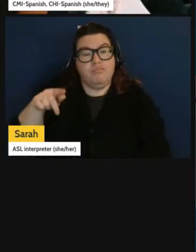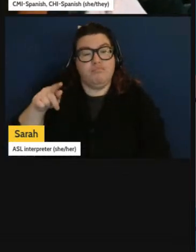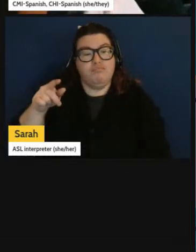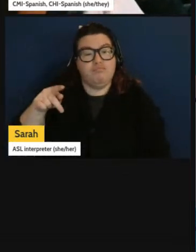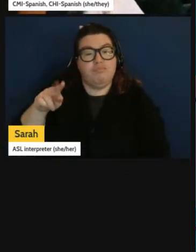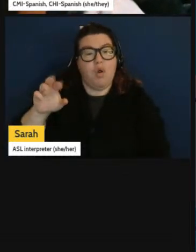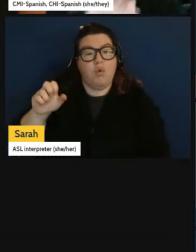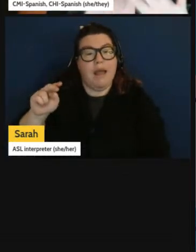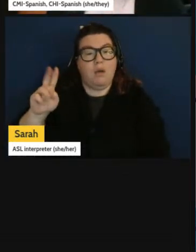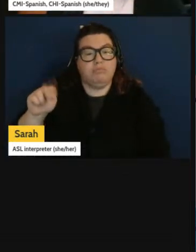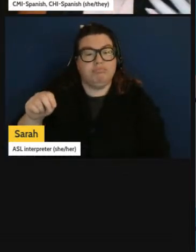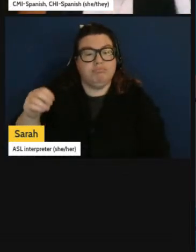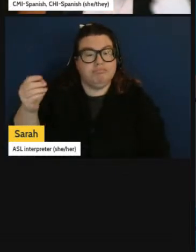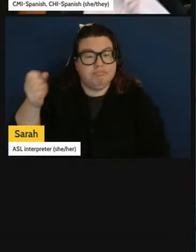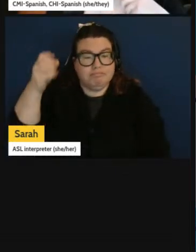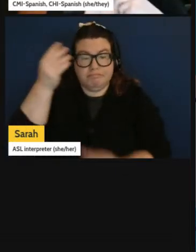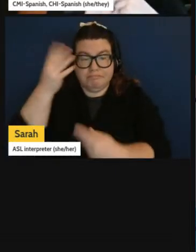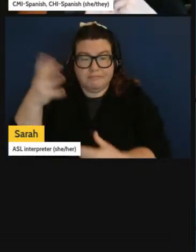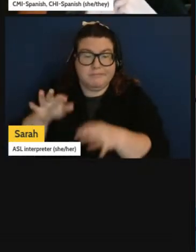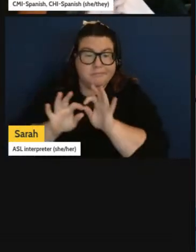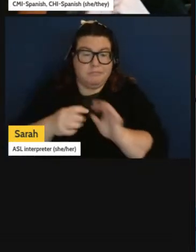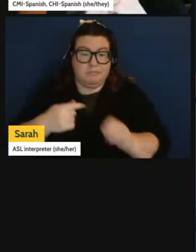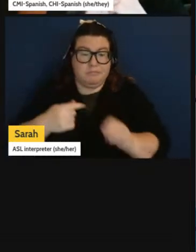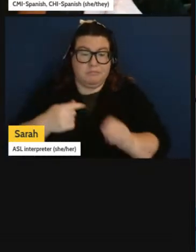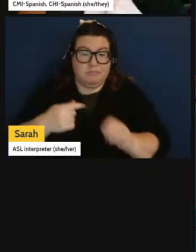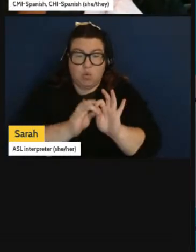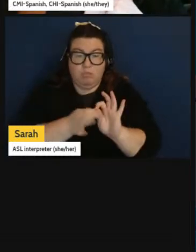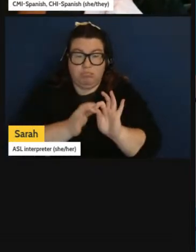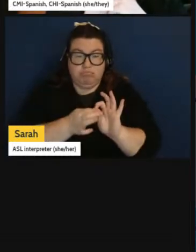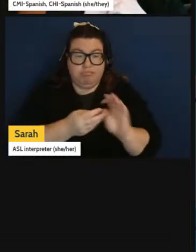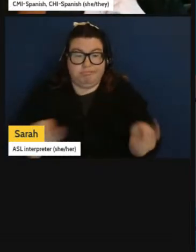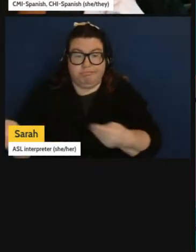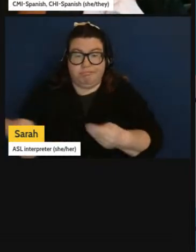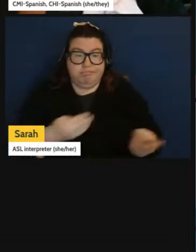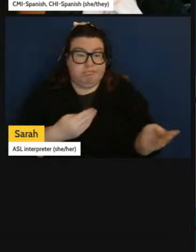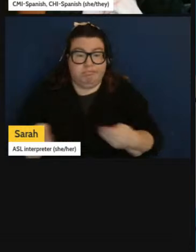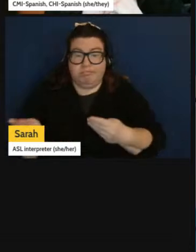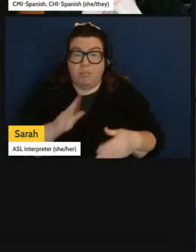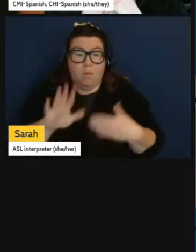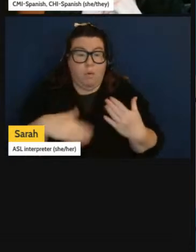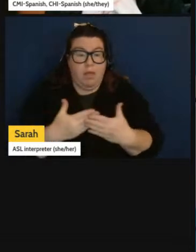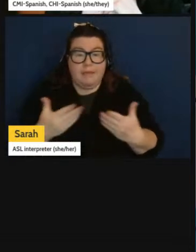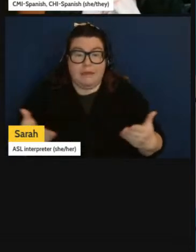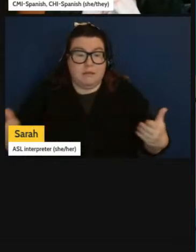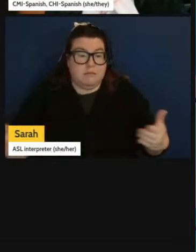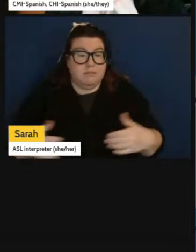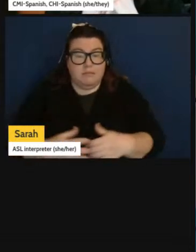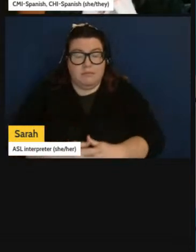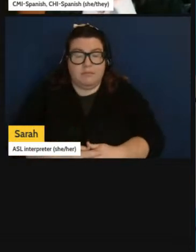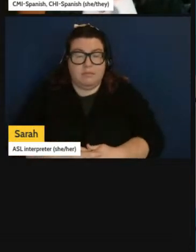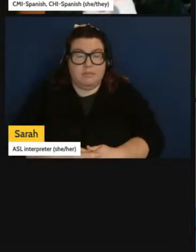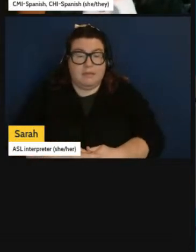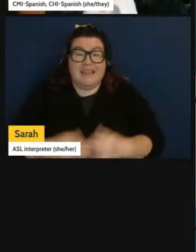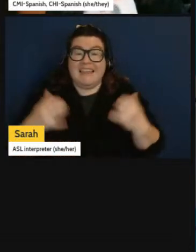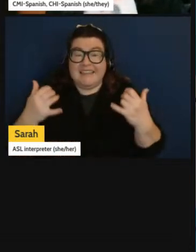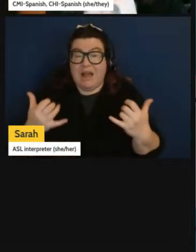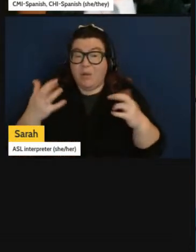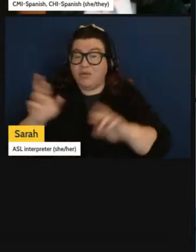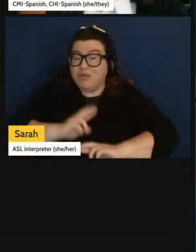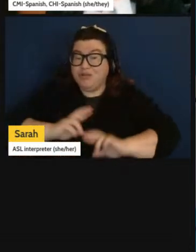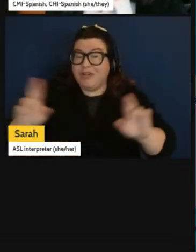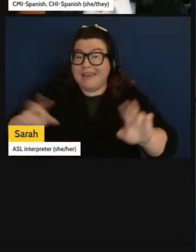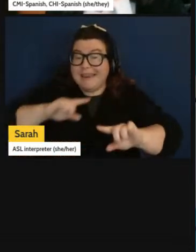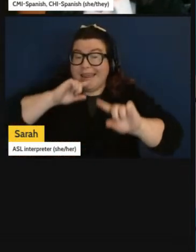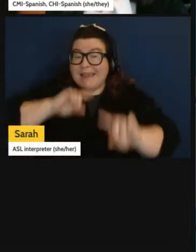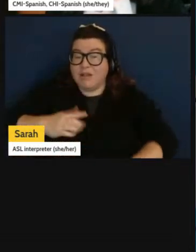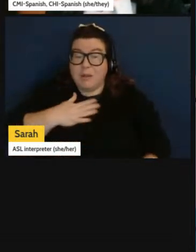And you're interpreting this whole interaction. So this is where I want you to be ready to answer my